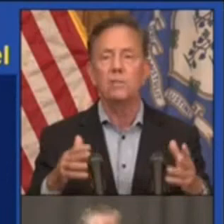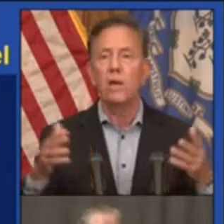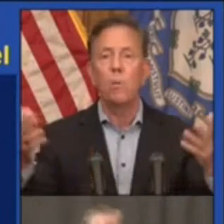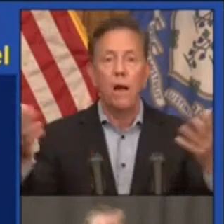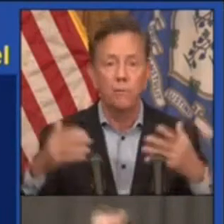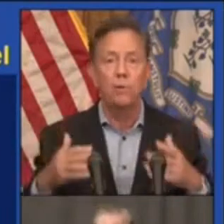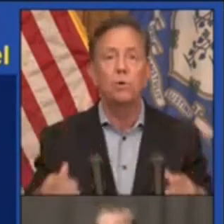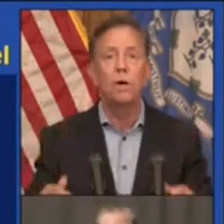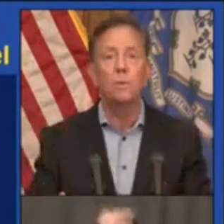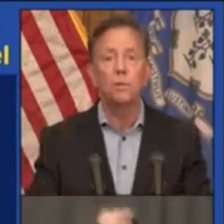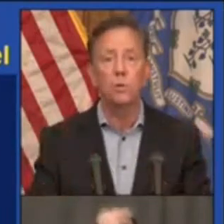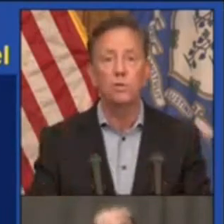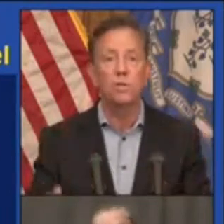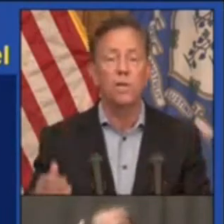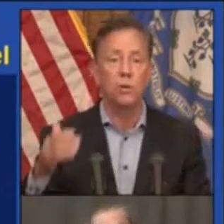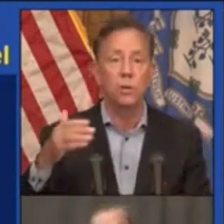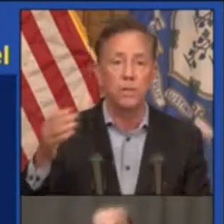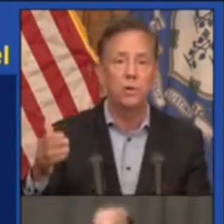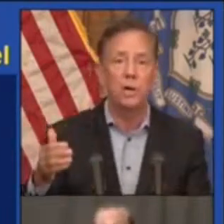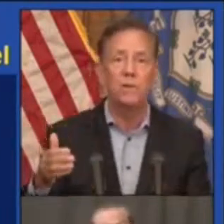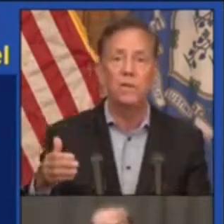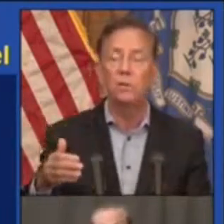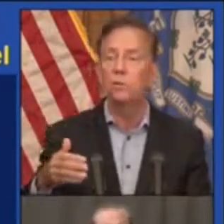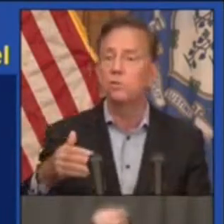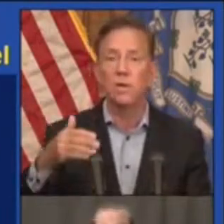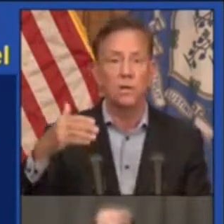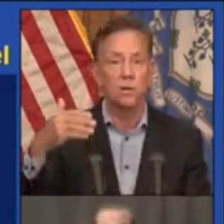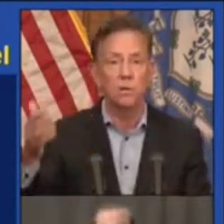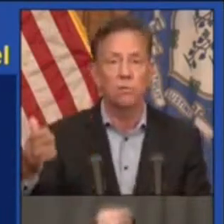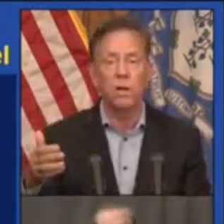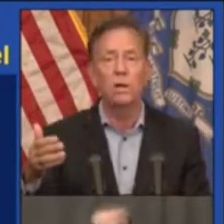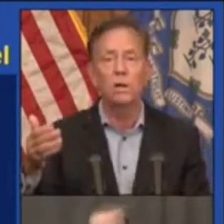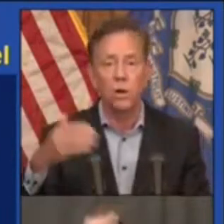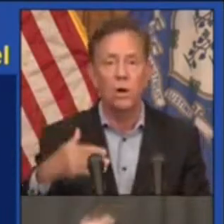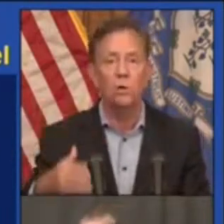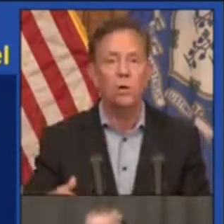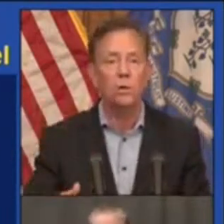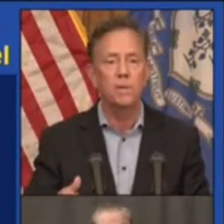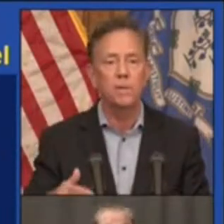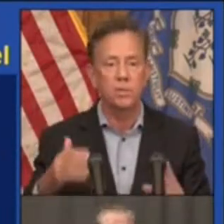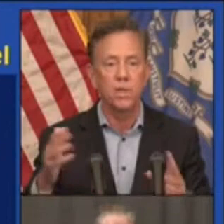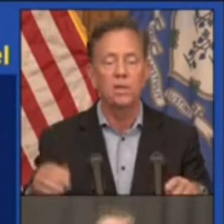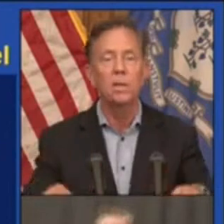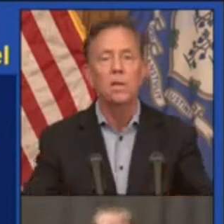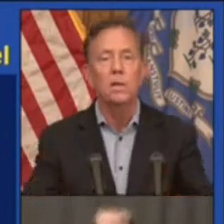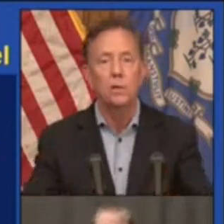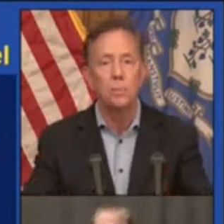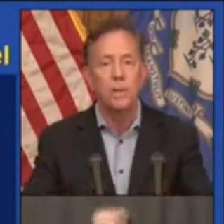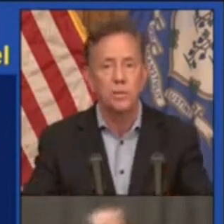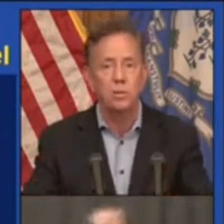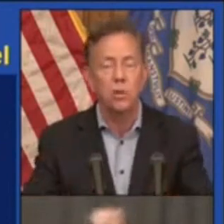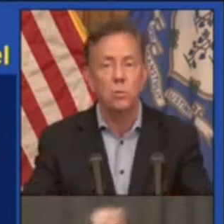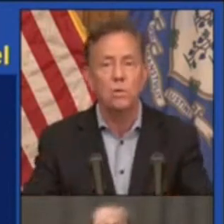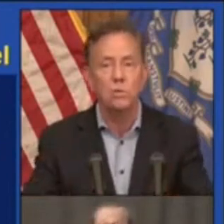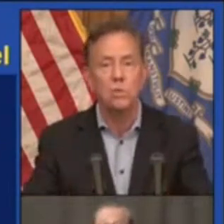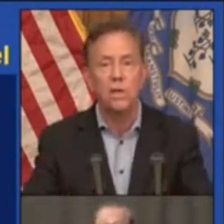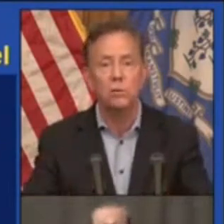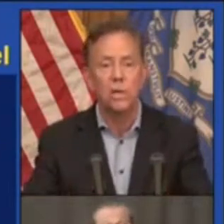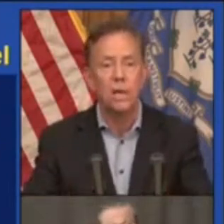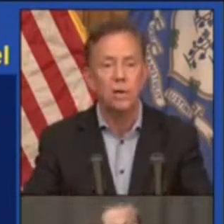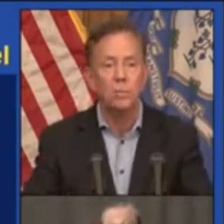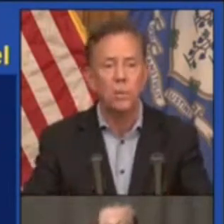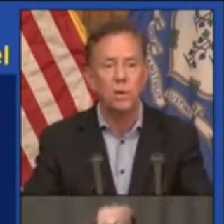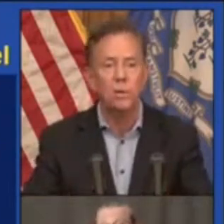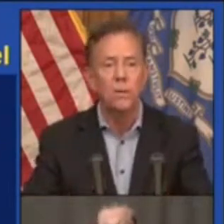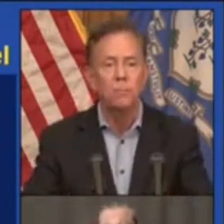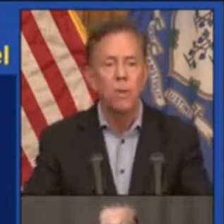impacts however you come into our state. You could be driving into the state. You could have rented a car and are coming to the state. You'll be still noticed and held